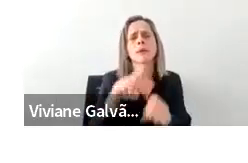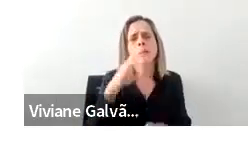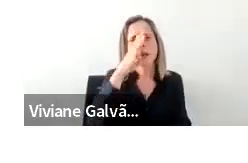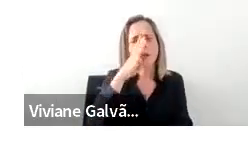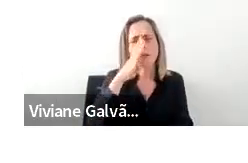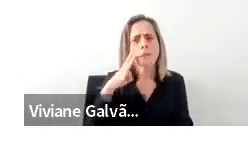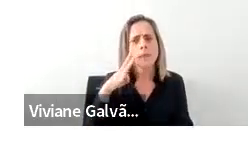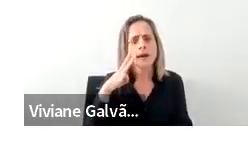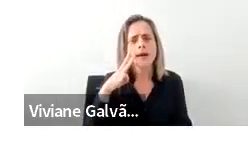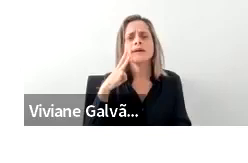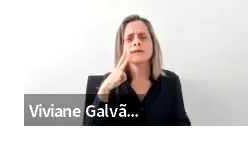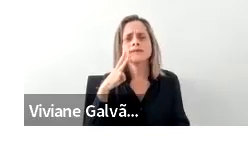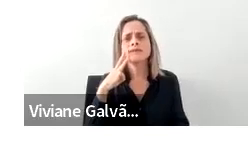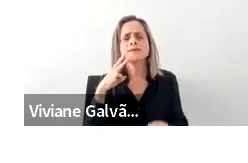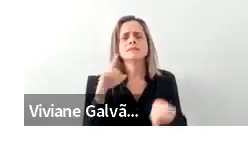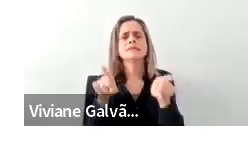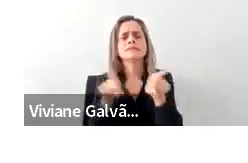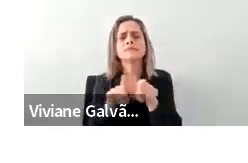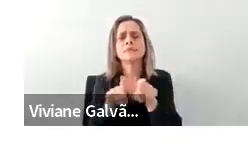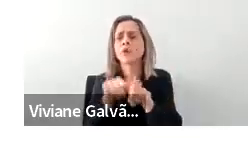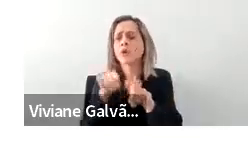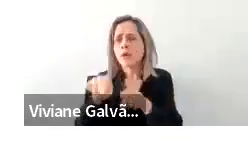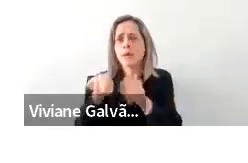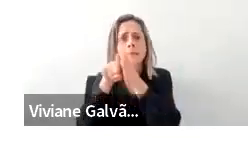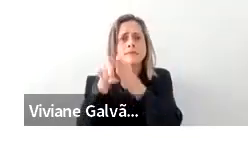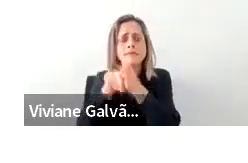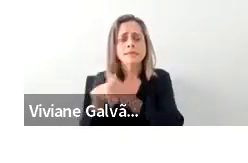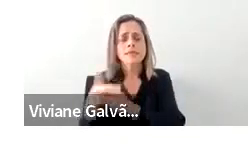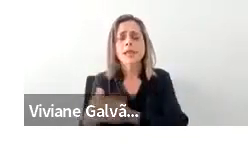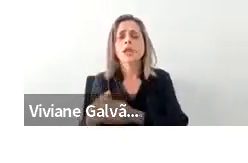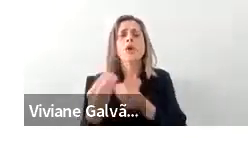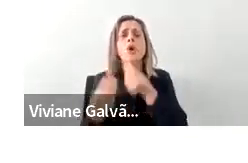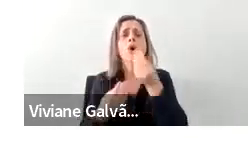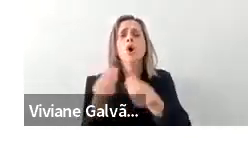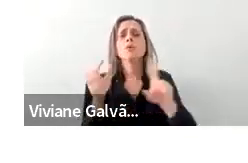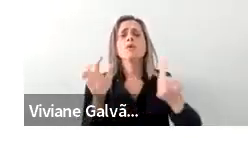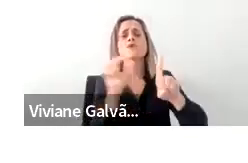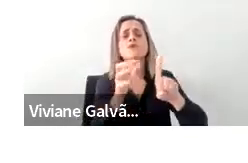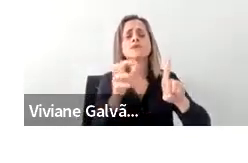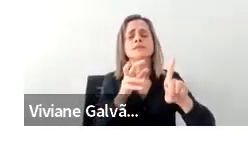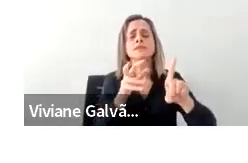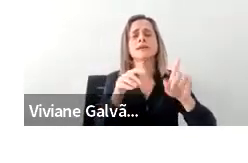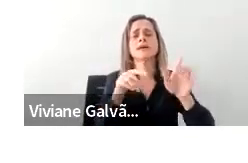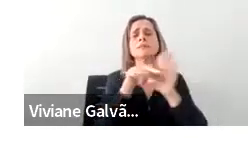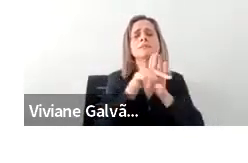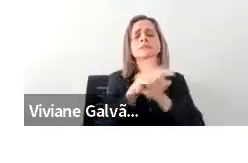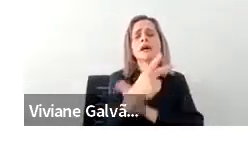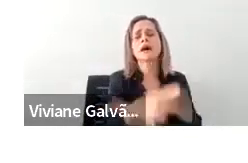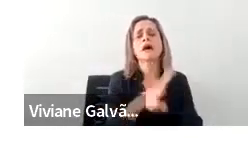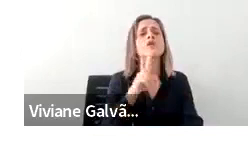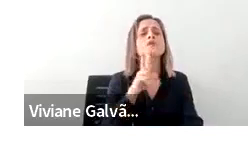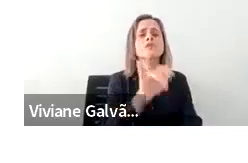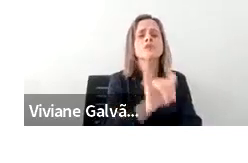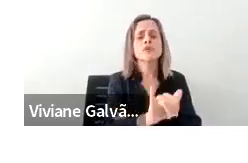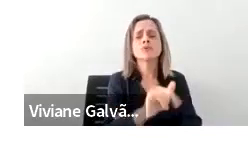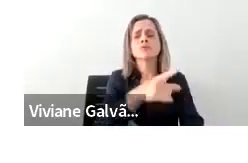to psychology, we have to ask, are we doing the same thing here that Marx was doing actually?